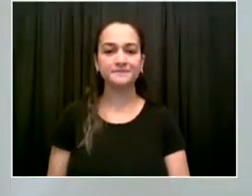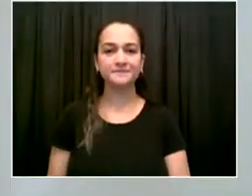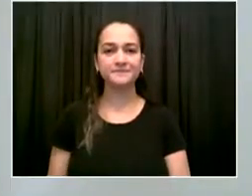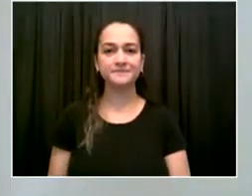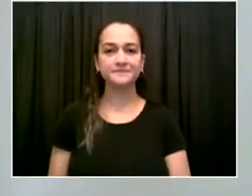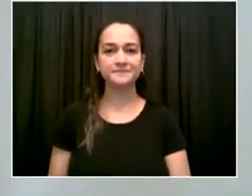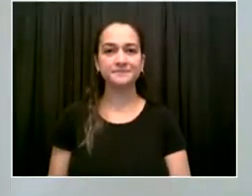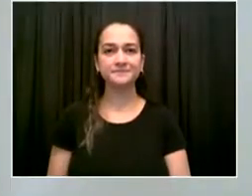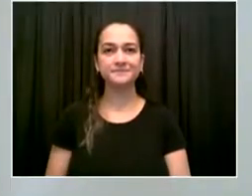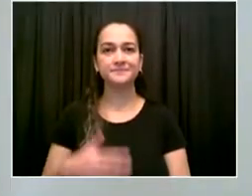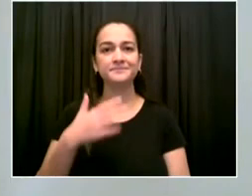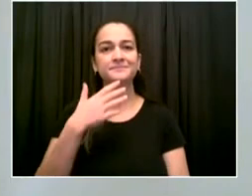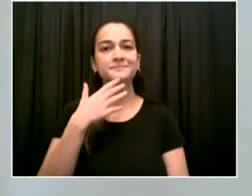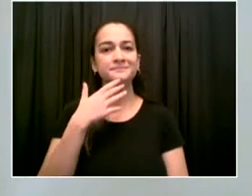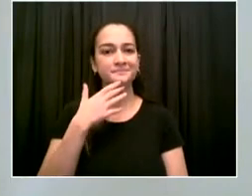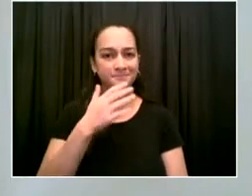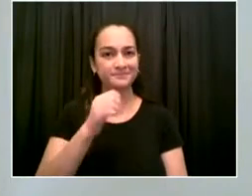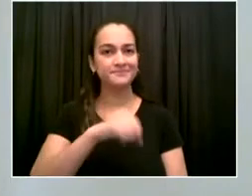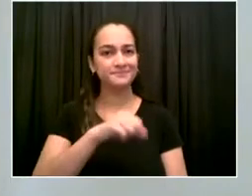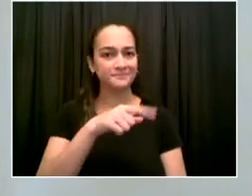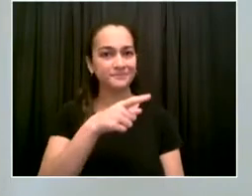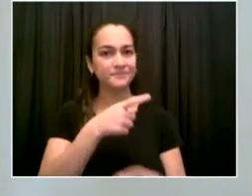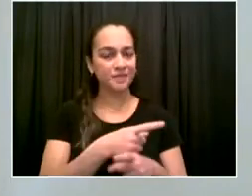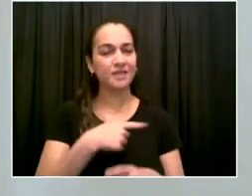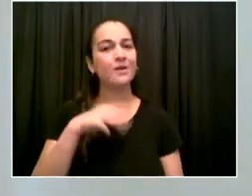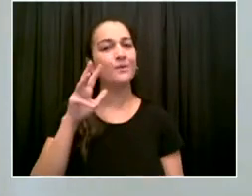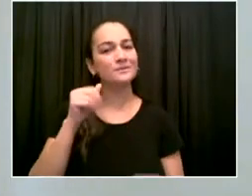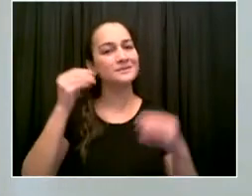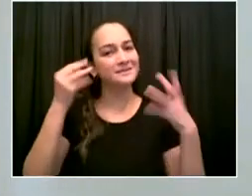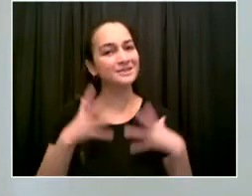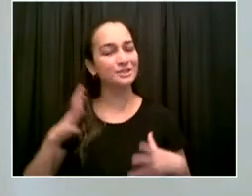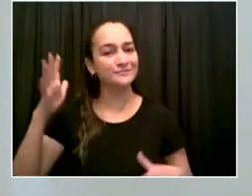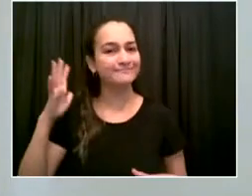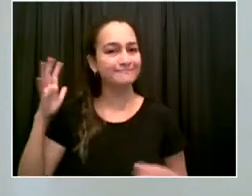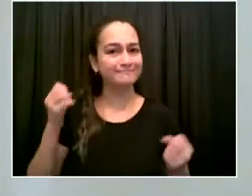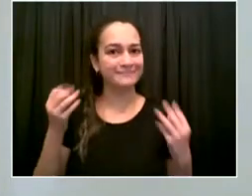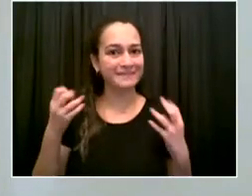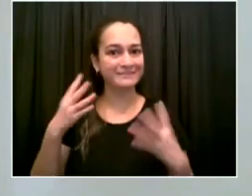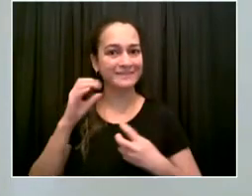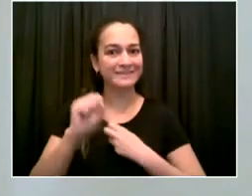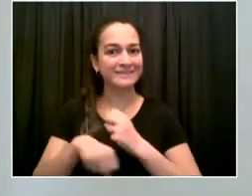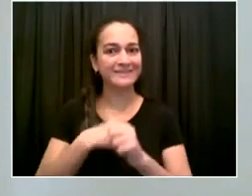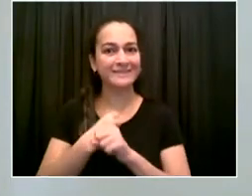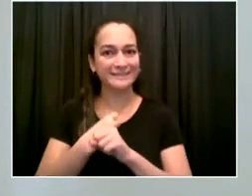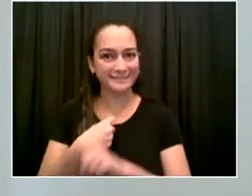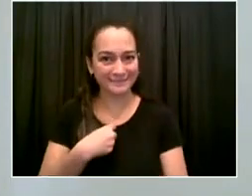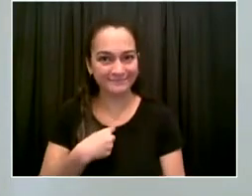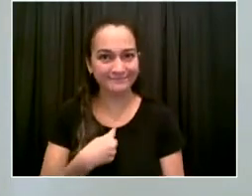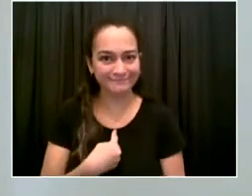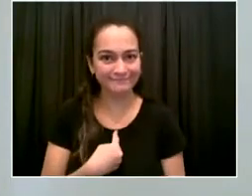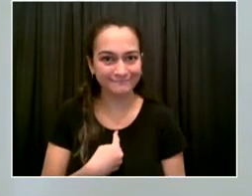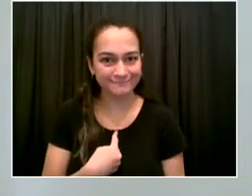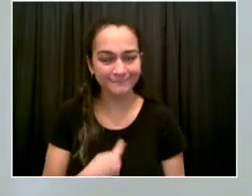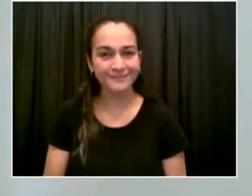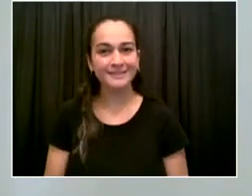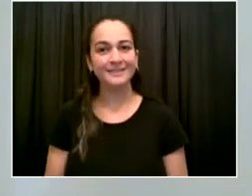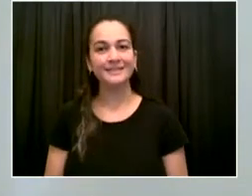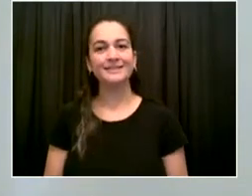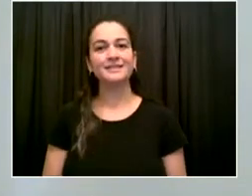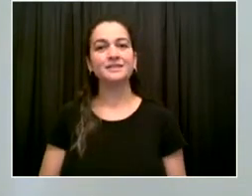For my students, the question of their needs really rarely started with their academic needs. It wasn't always